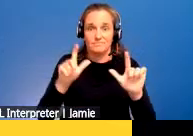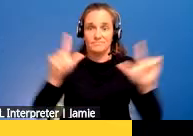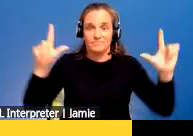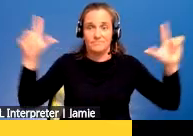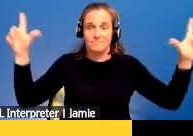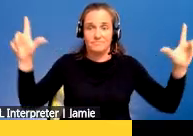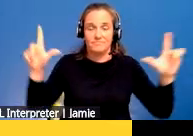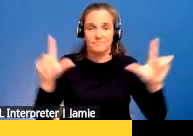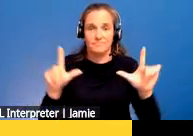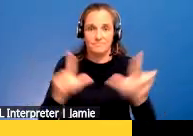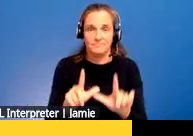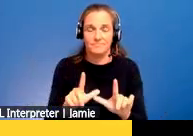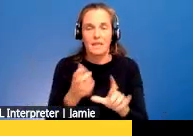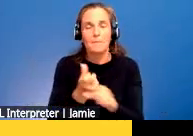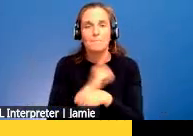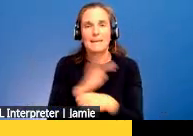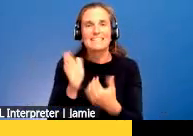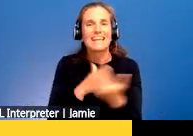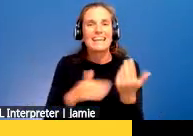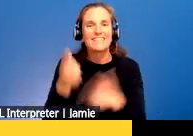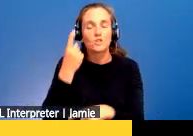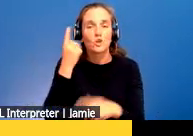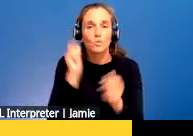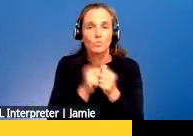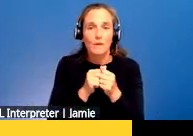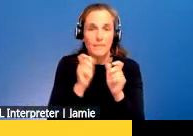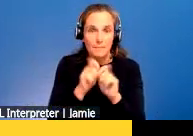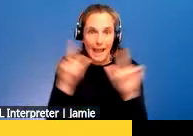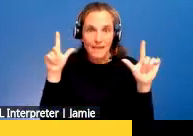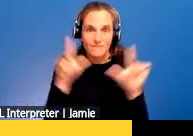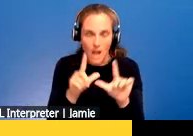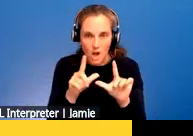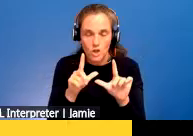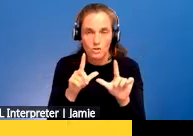makes it easier to use with a magnifier. It makes it easier to use on a large